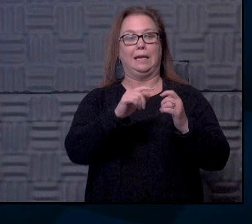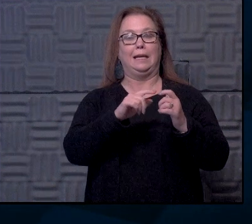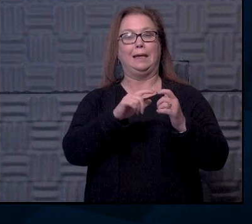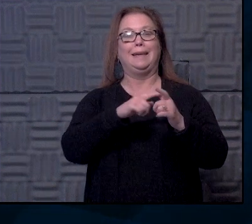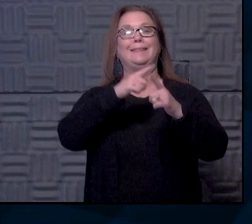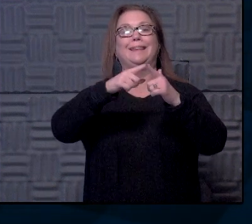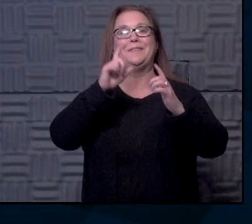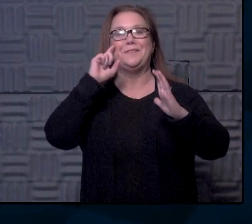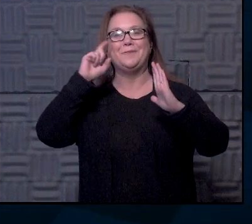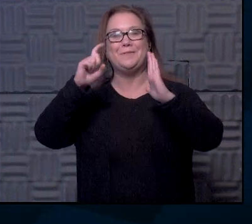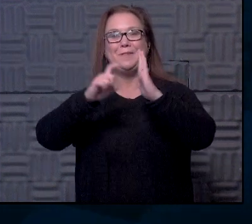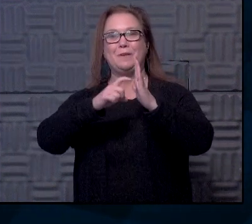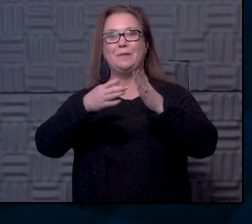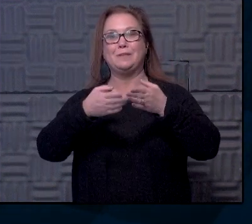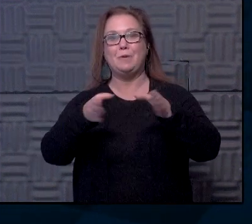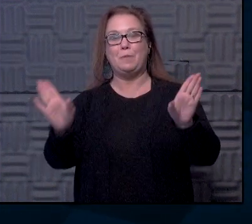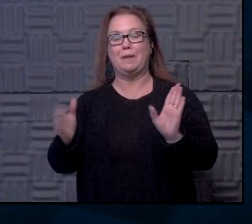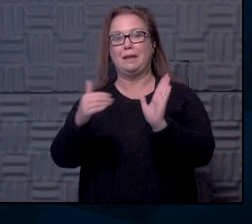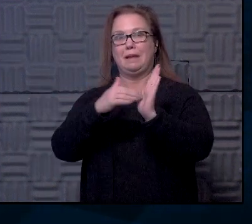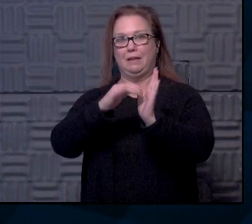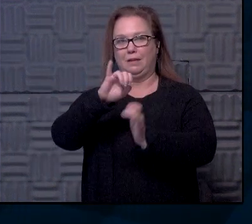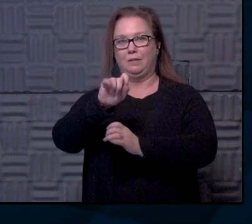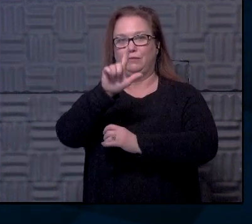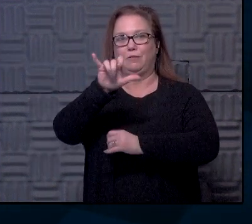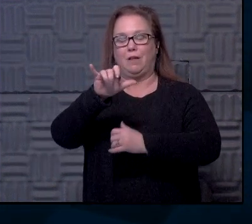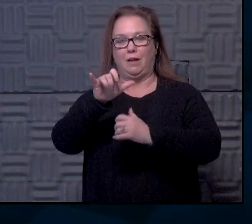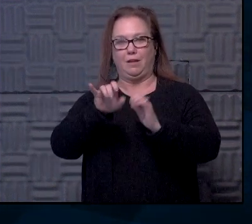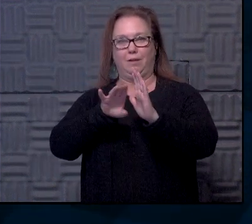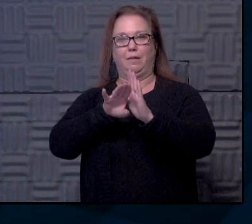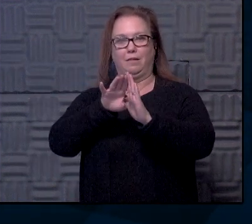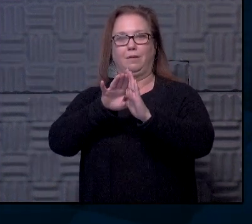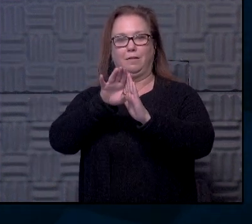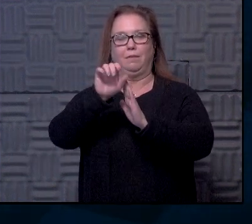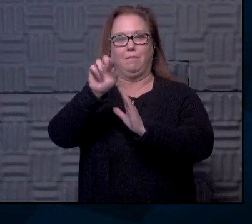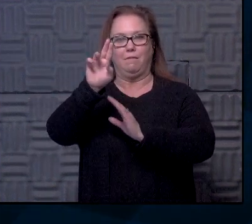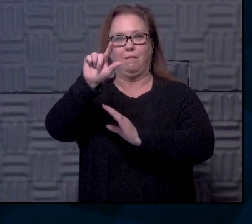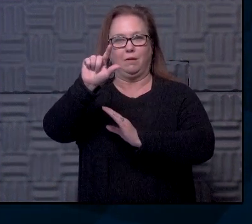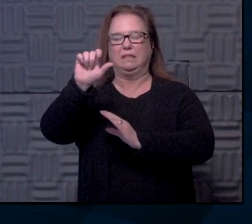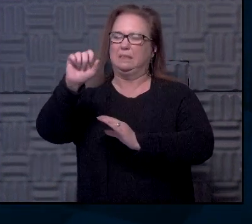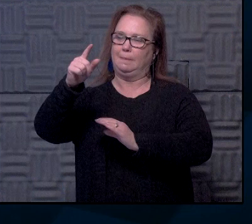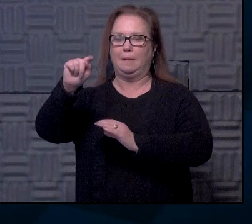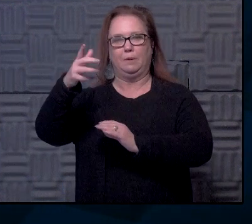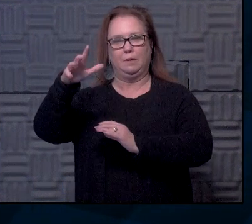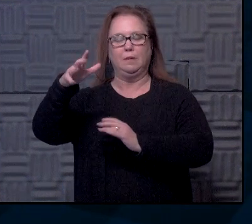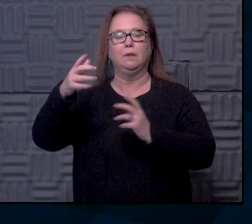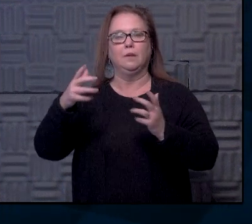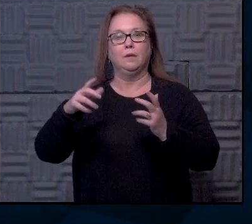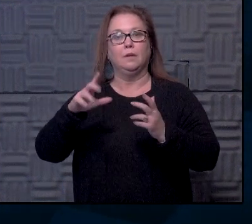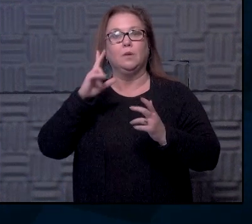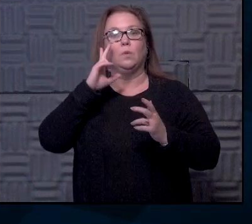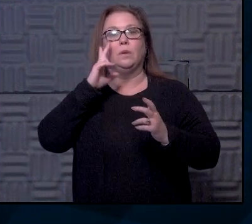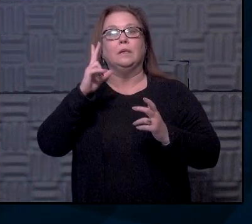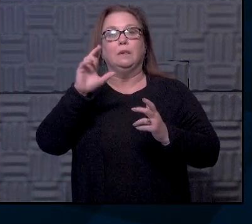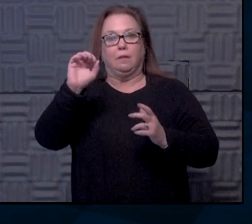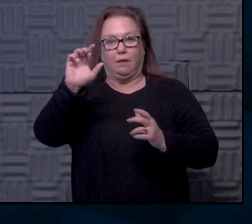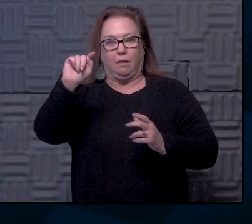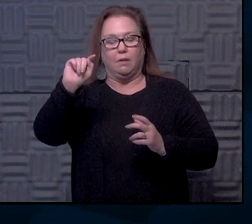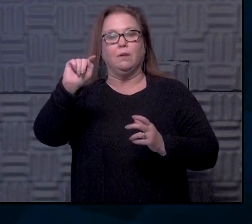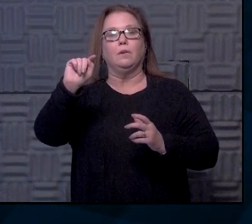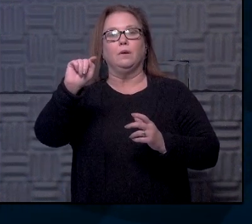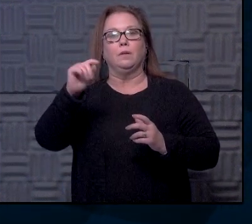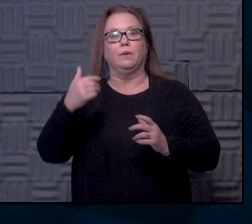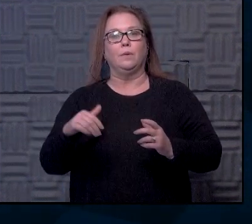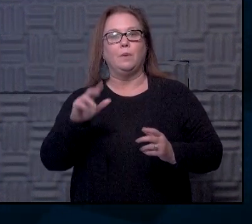started to reopen, we picked up in July and August, and September was maybe a little better. We started to see things in October, and then